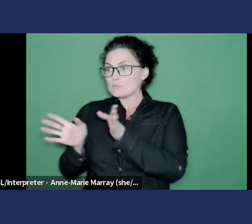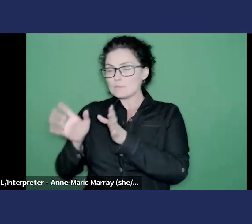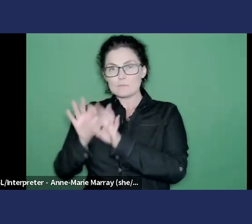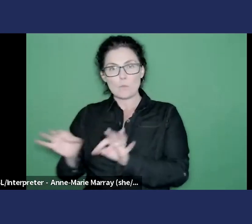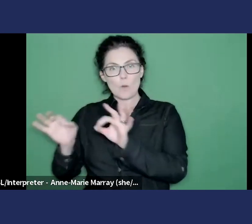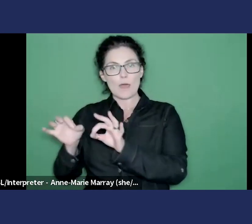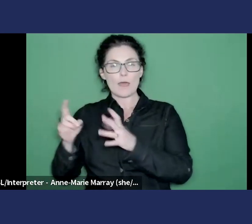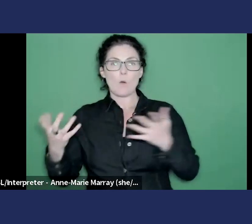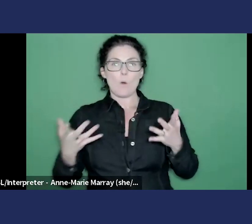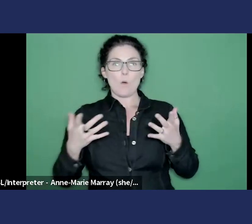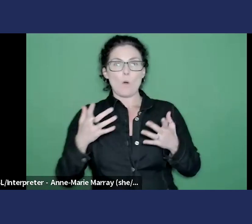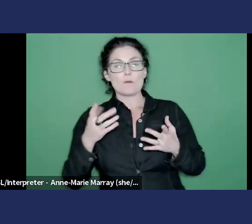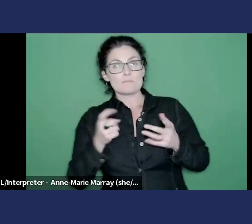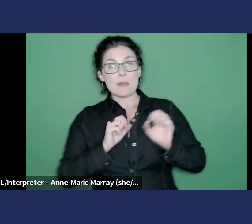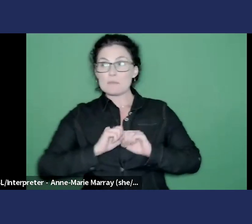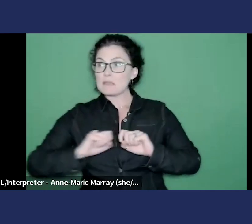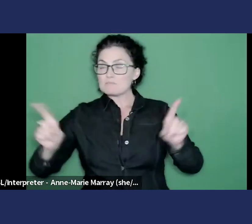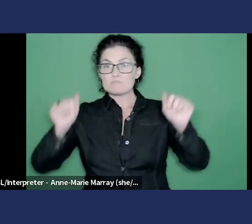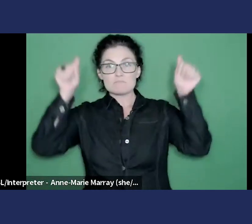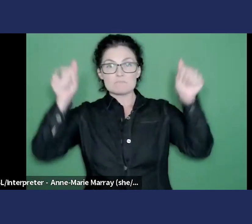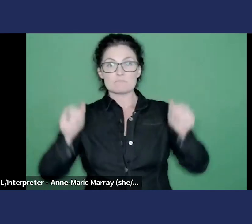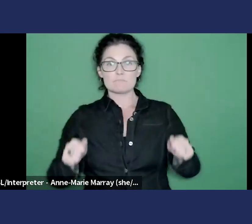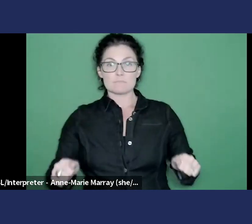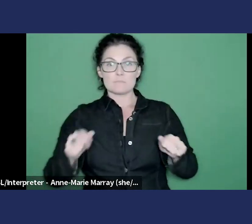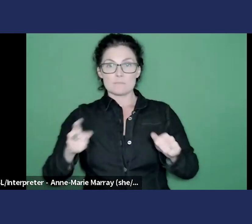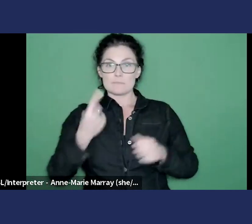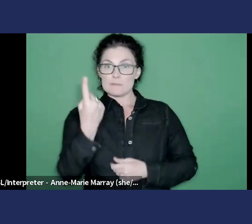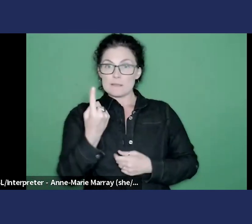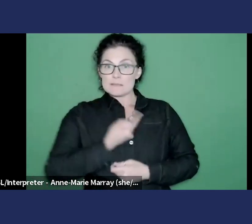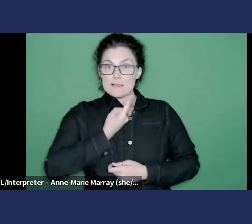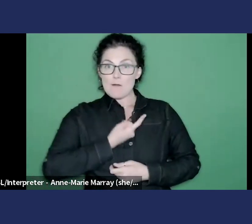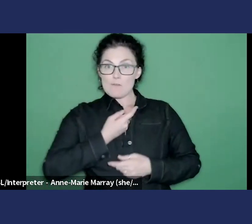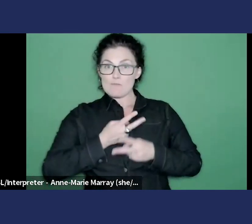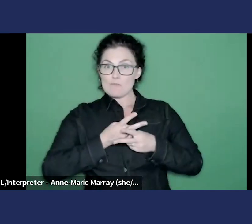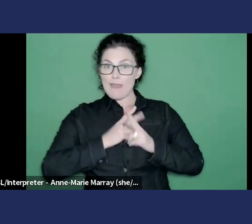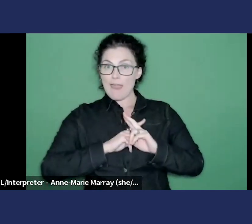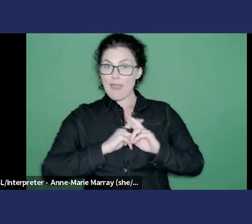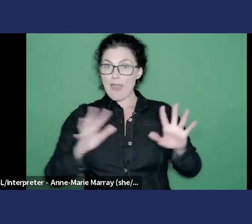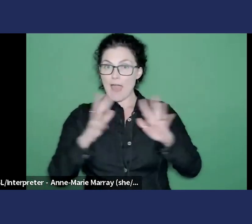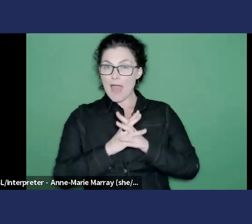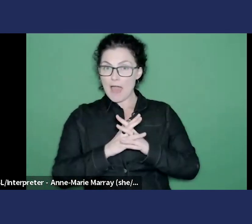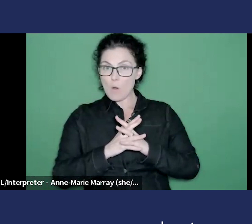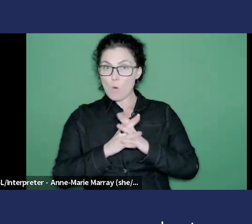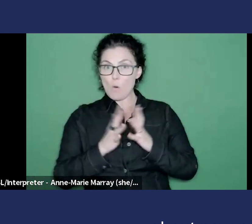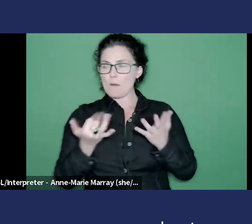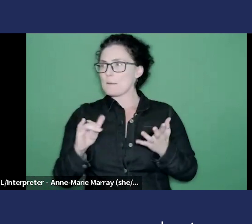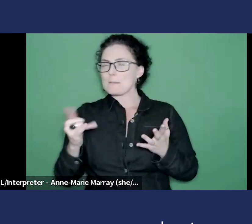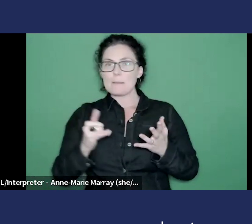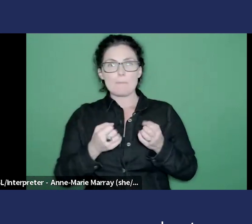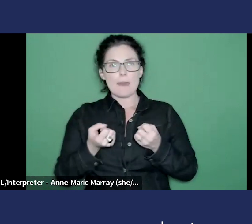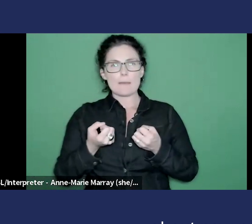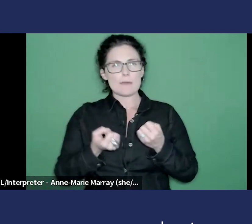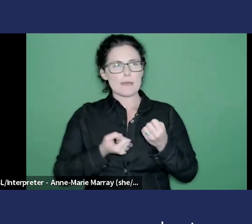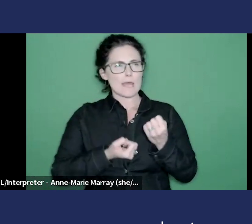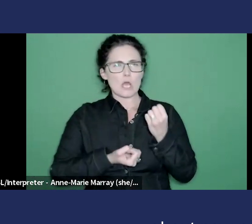practices poster, maybe even have poetry displayed in the early years setting, about healing, about new parent